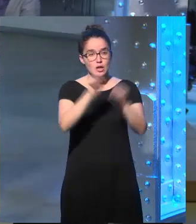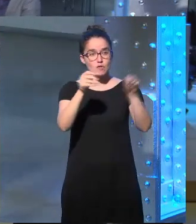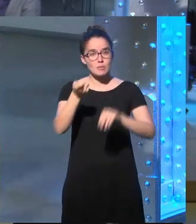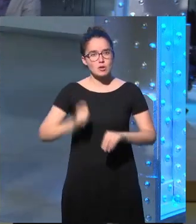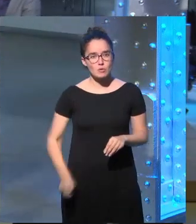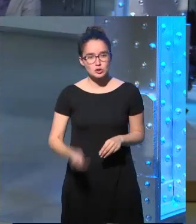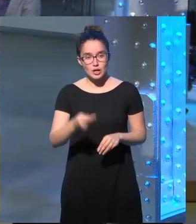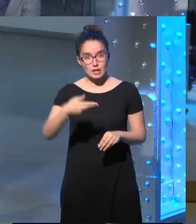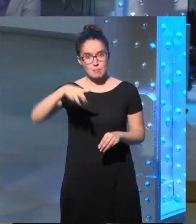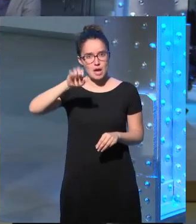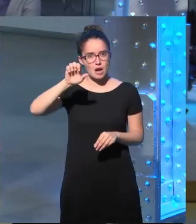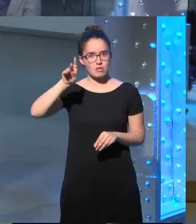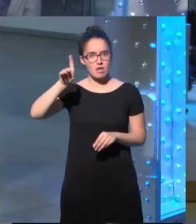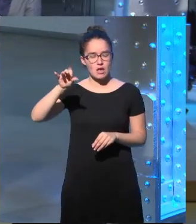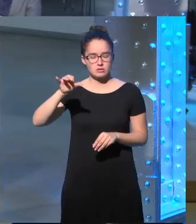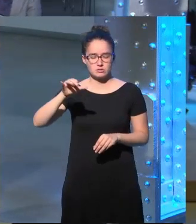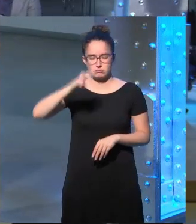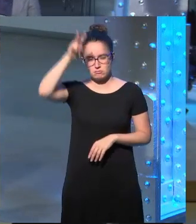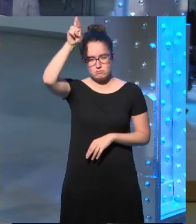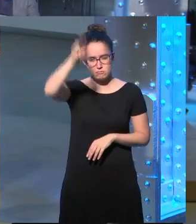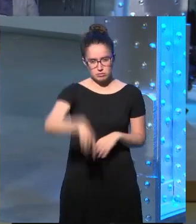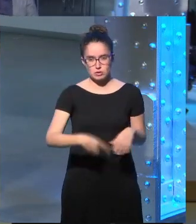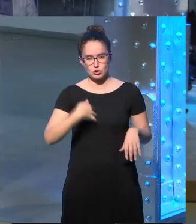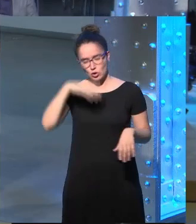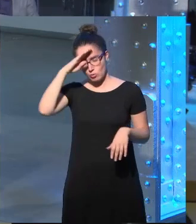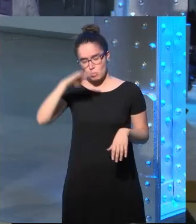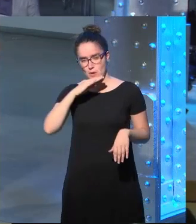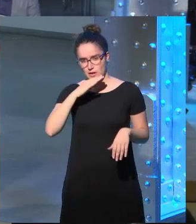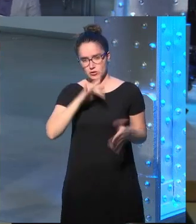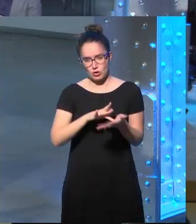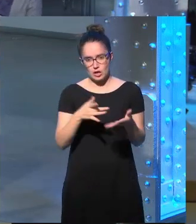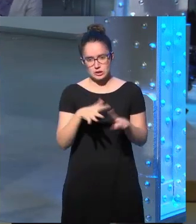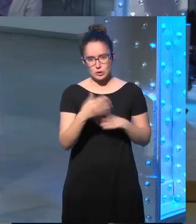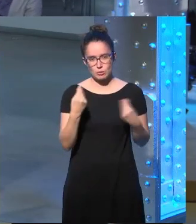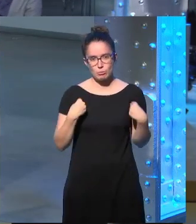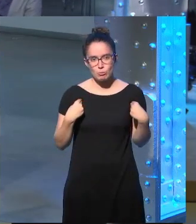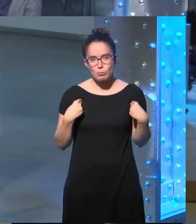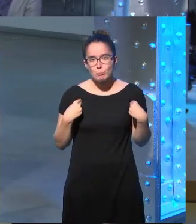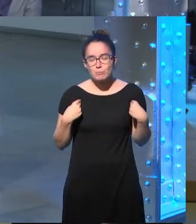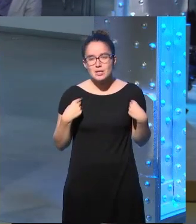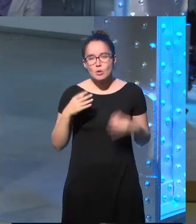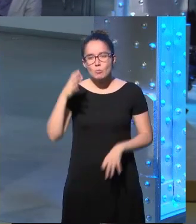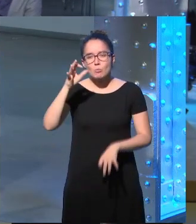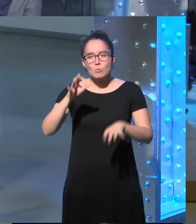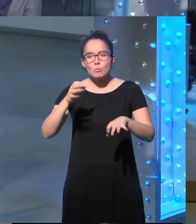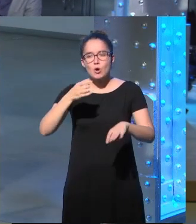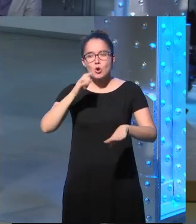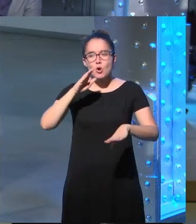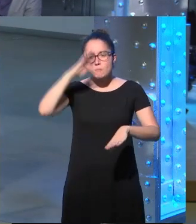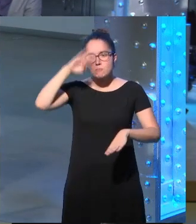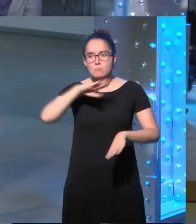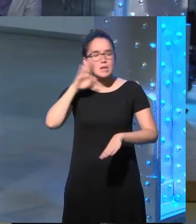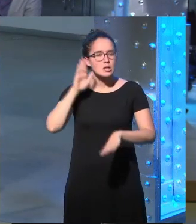formal education. Mercedes is completely right, and I know about this as a